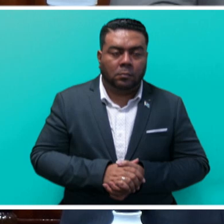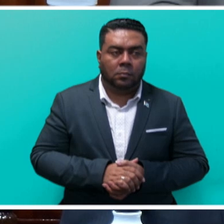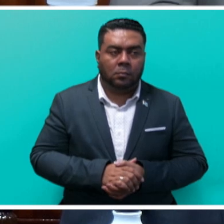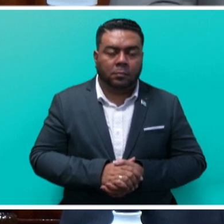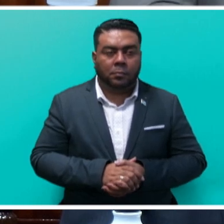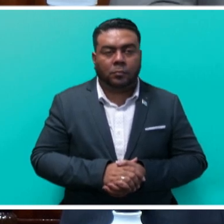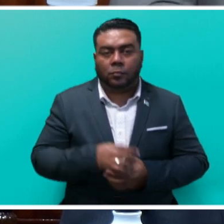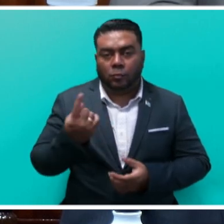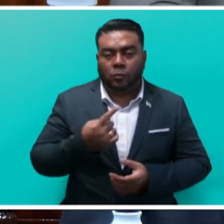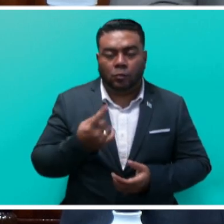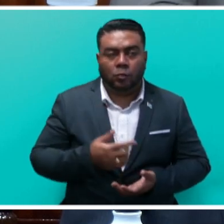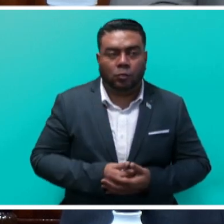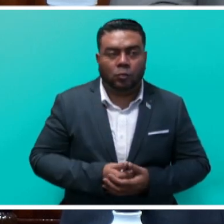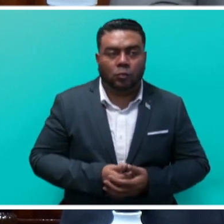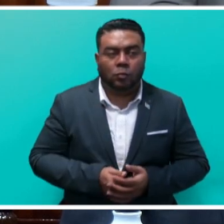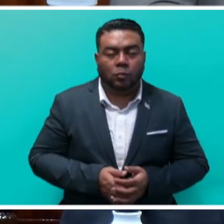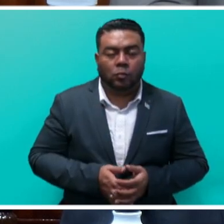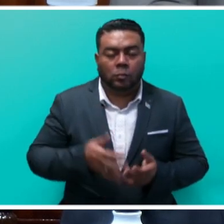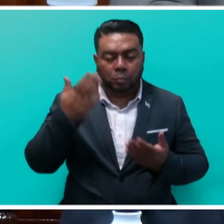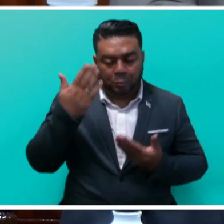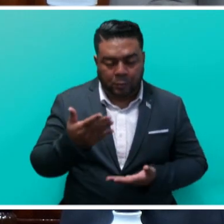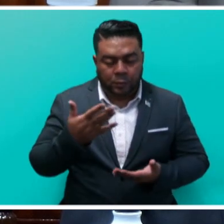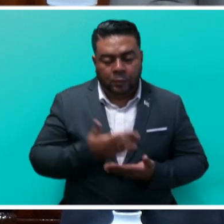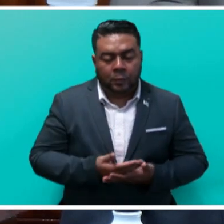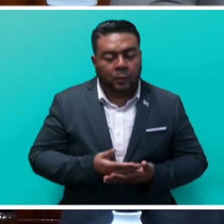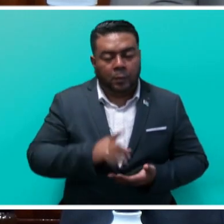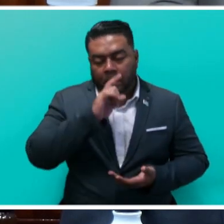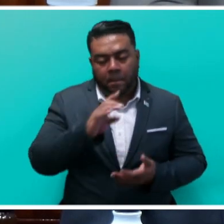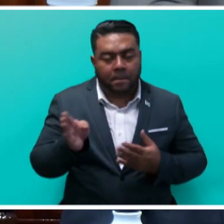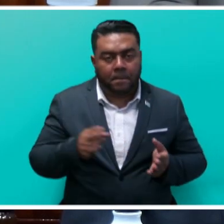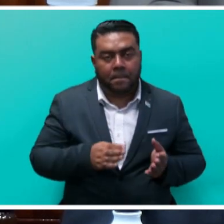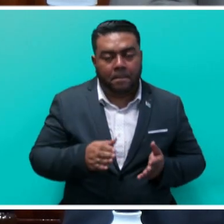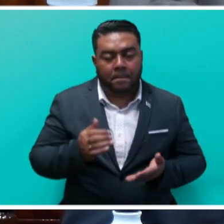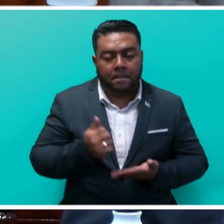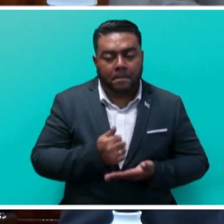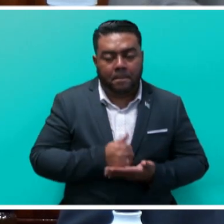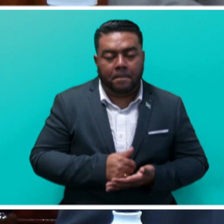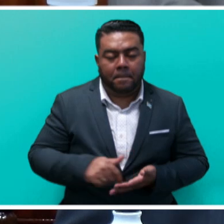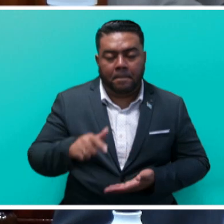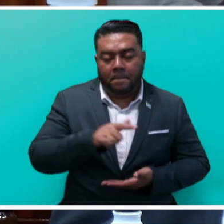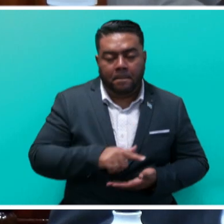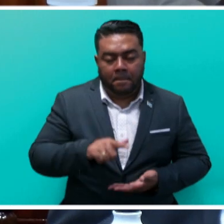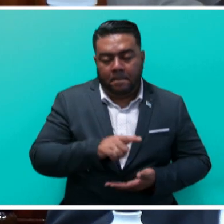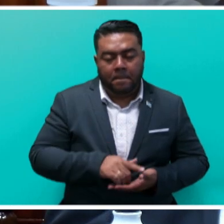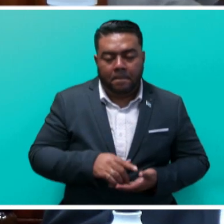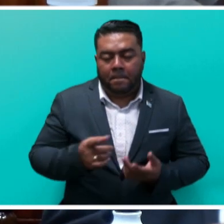largely rely on what we call immovable assets, land, and those entities on